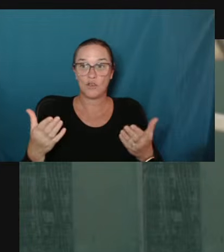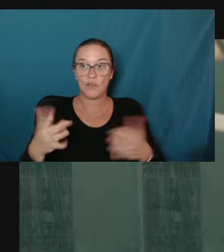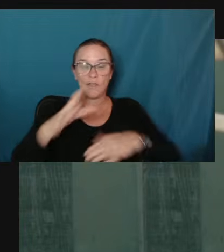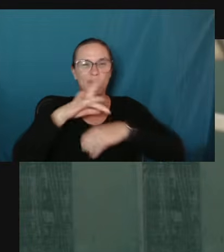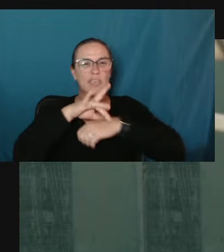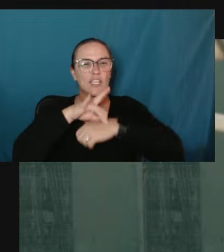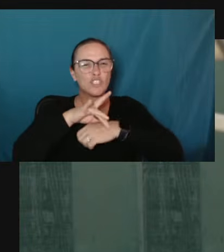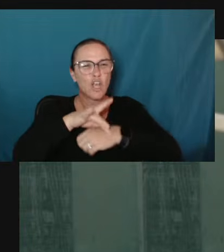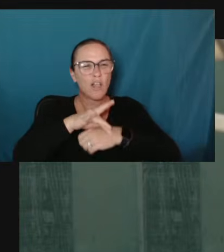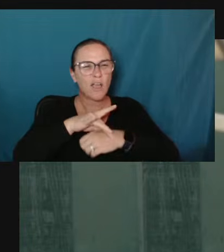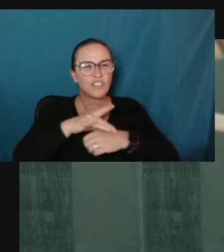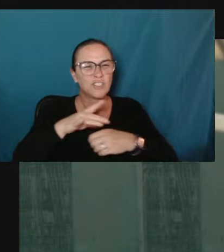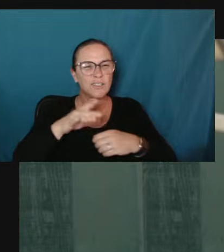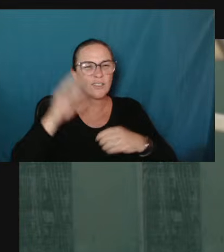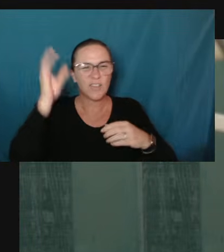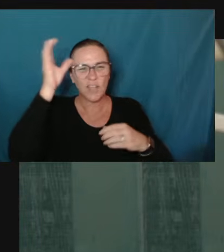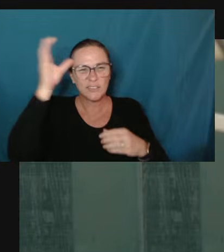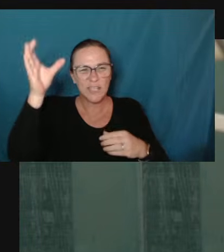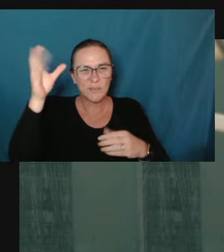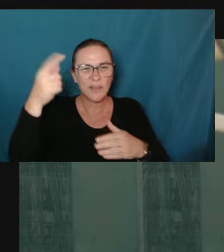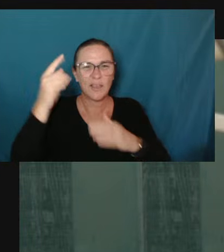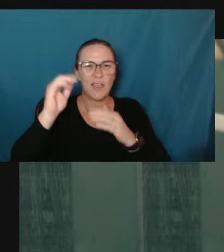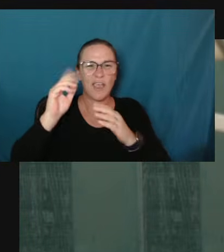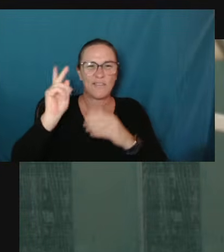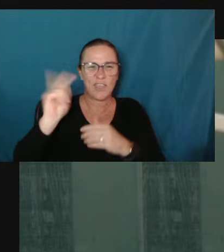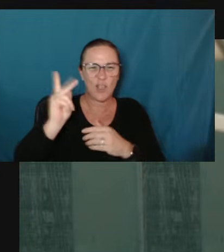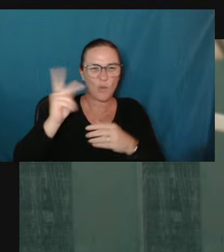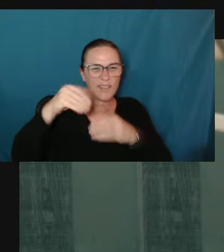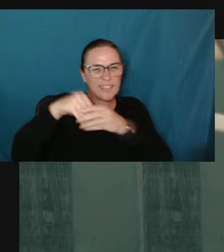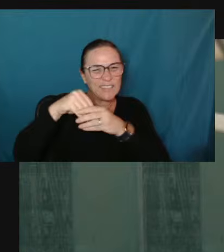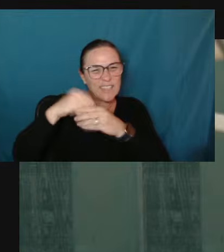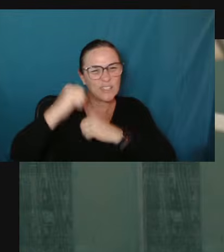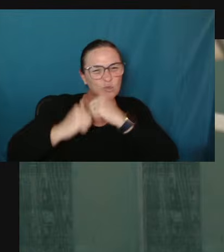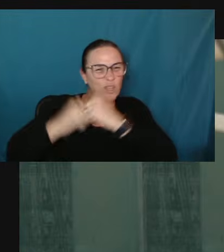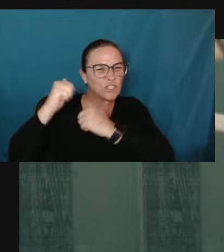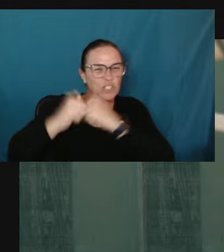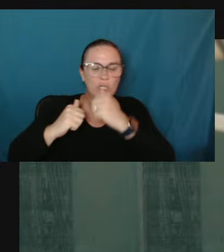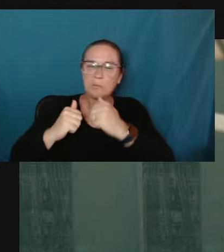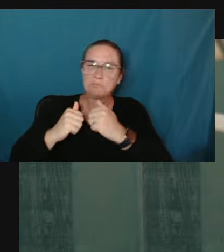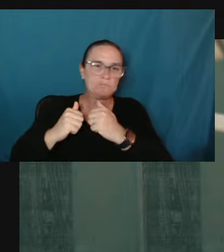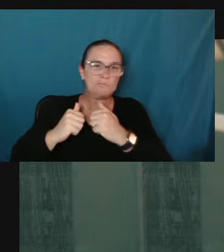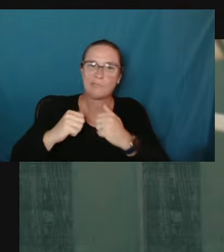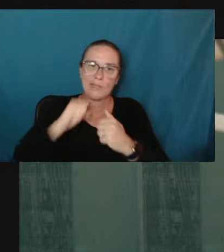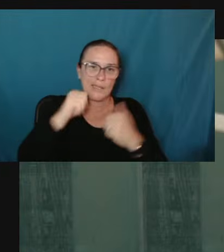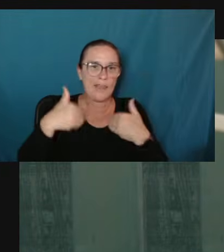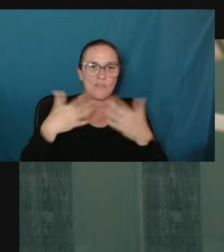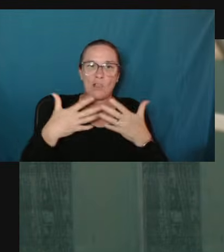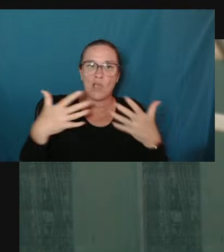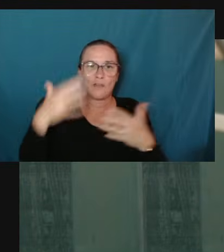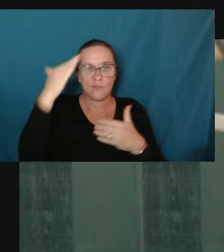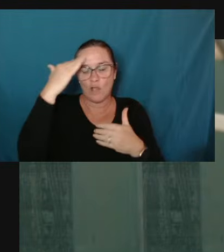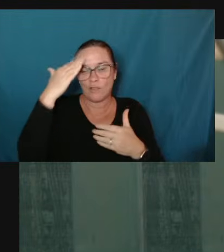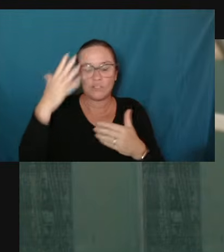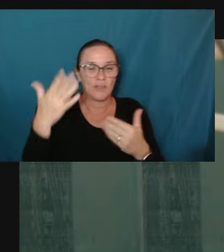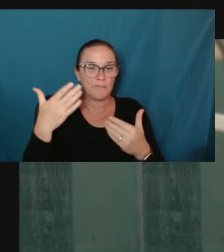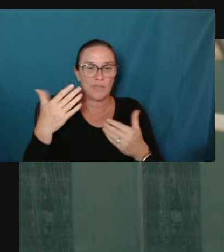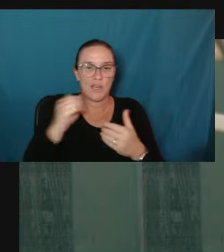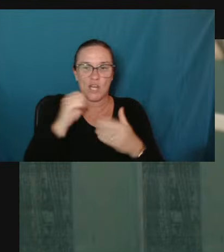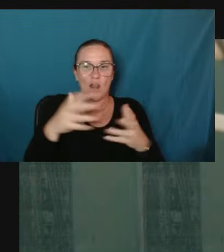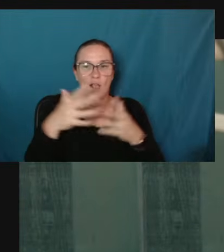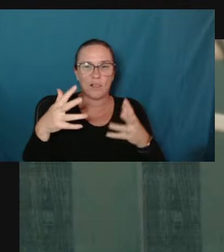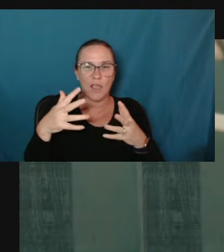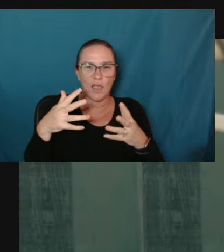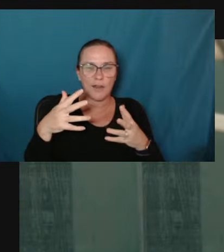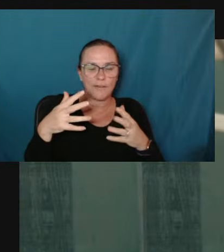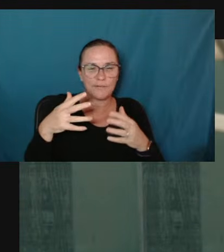about much of Kilauea's internal structure were not really well known. There had been a lot of mapping at that point. There were, of course, a